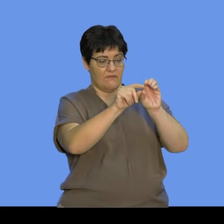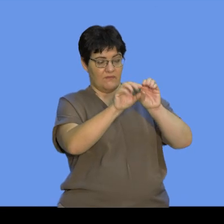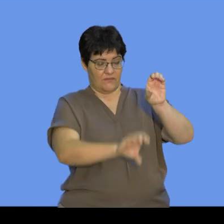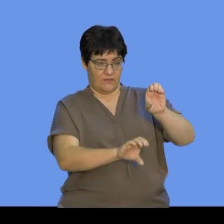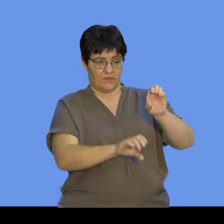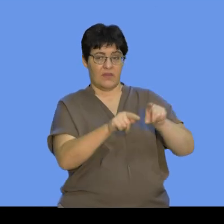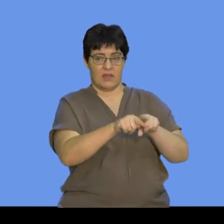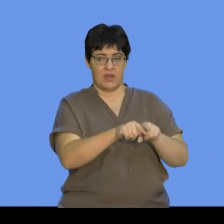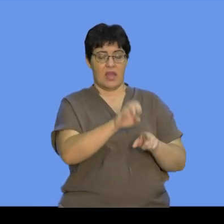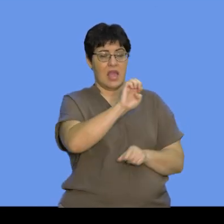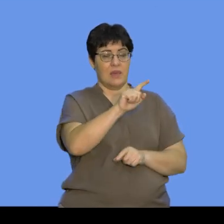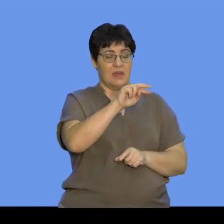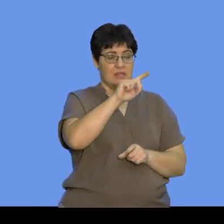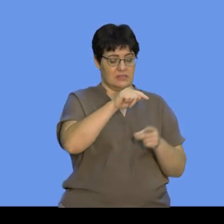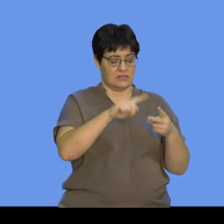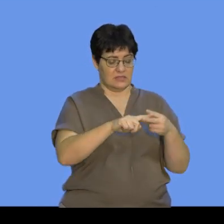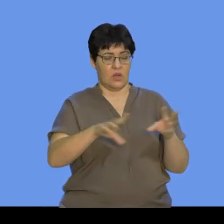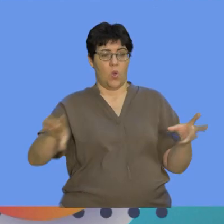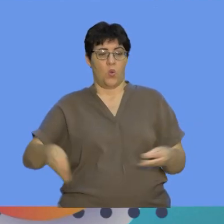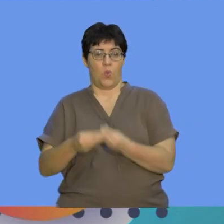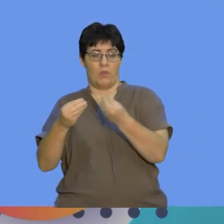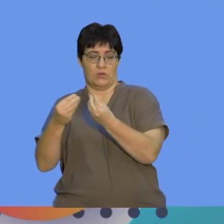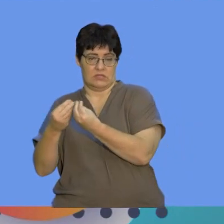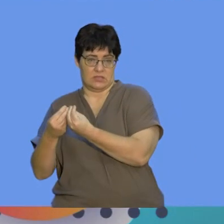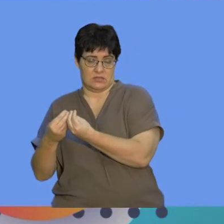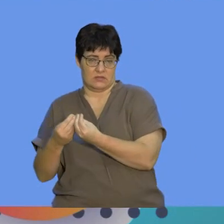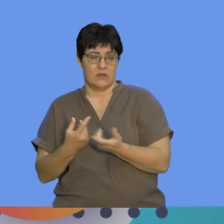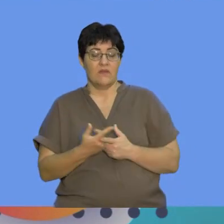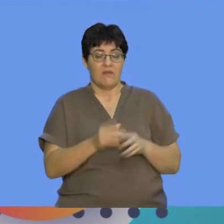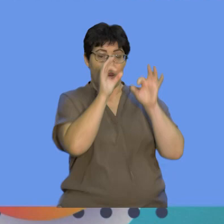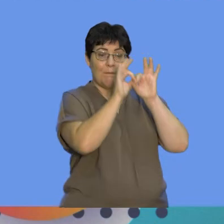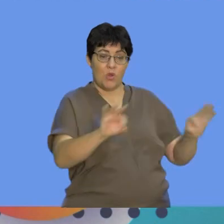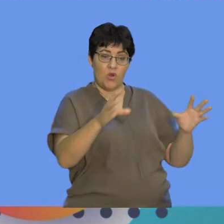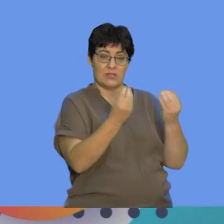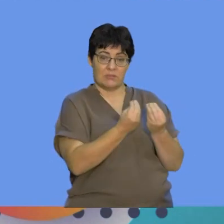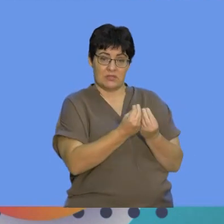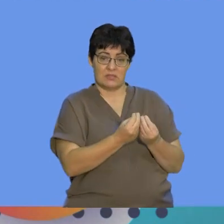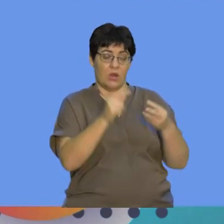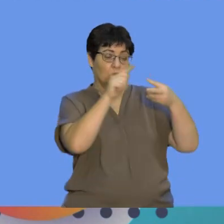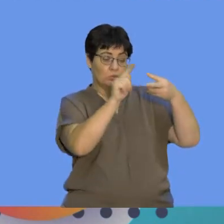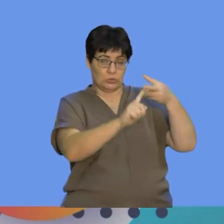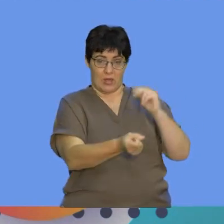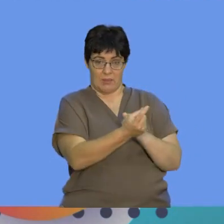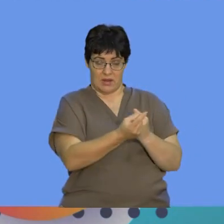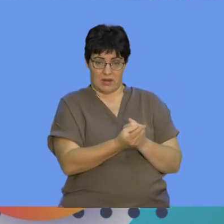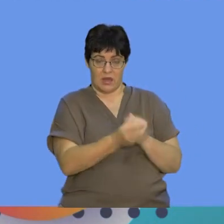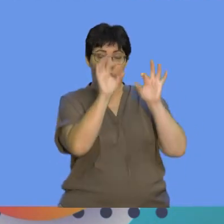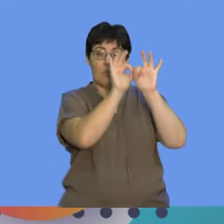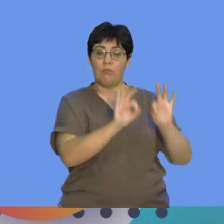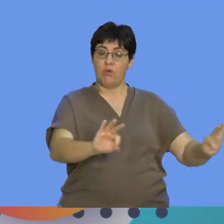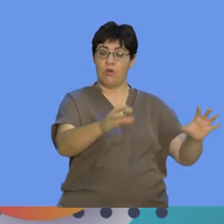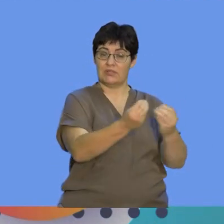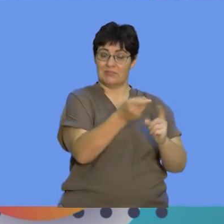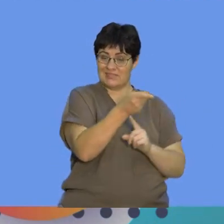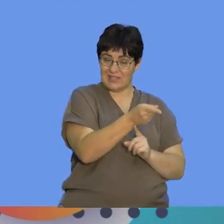okay? So in short, what we are simply saying, if you've got a pure substance, two things can happen. A pure substance,